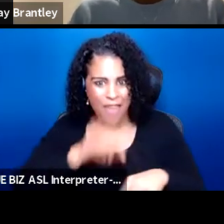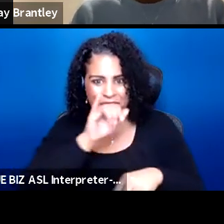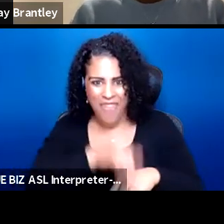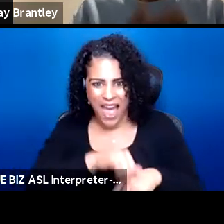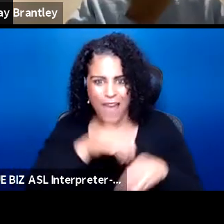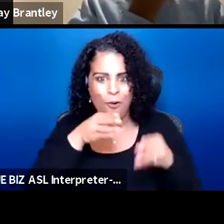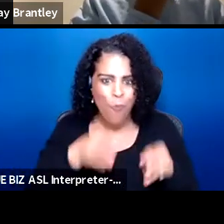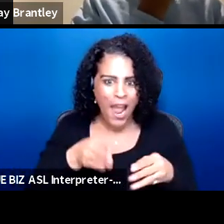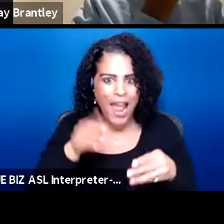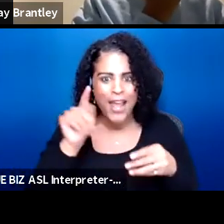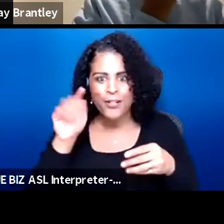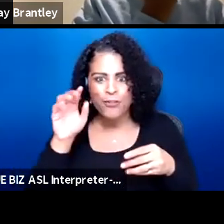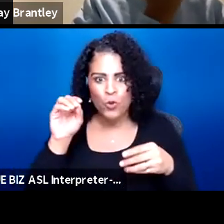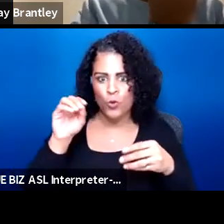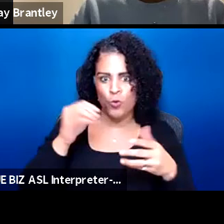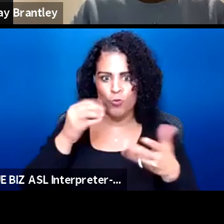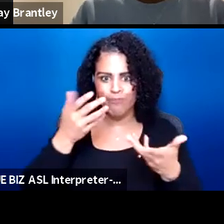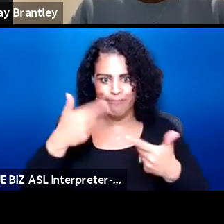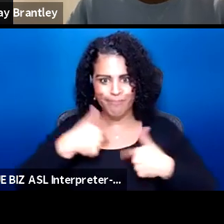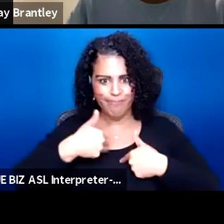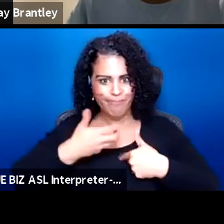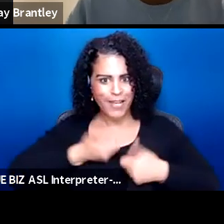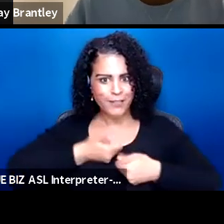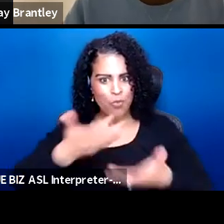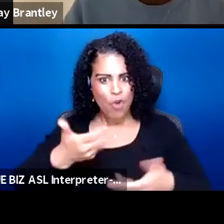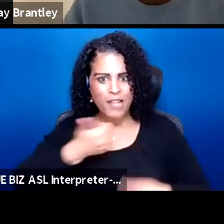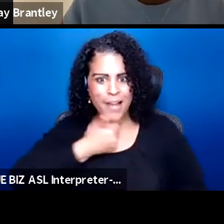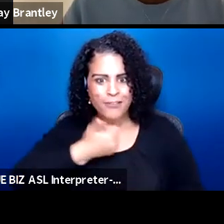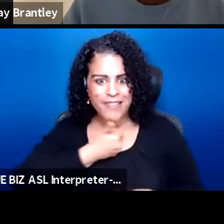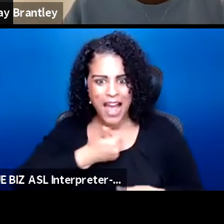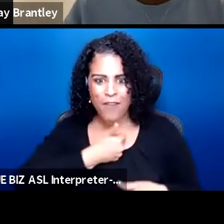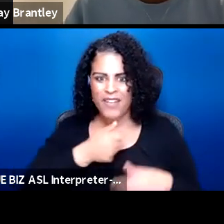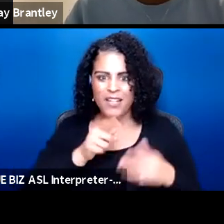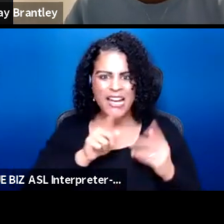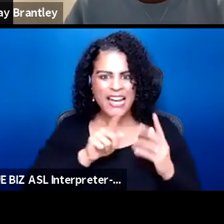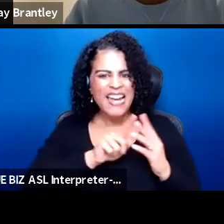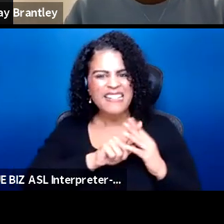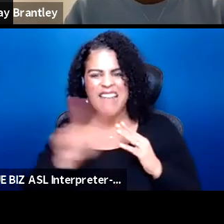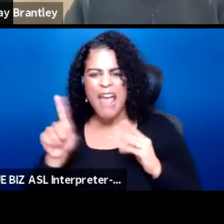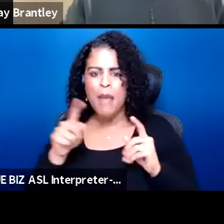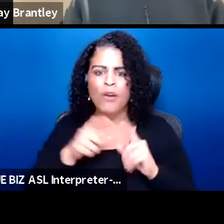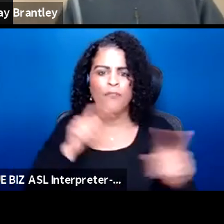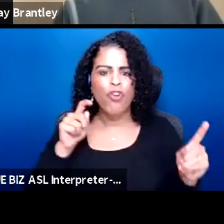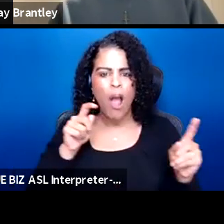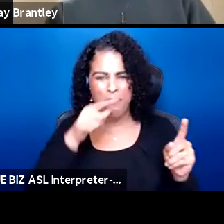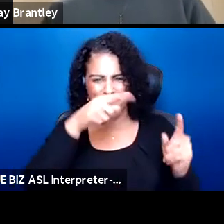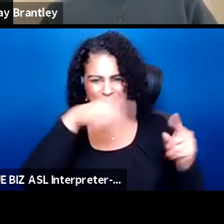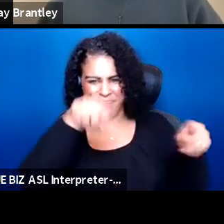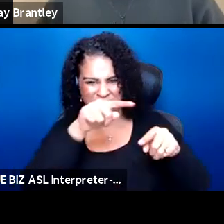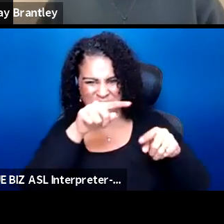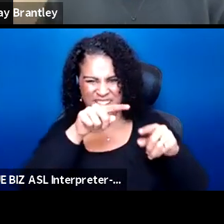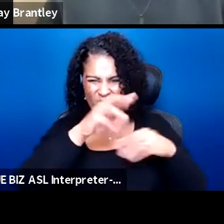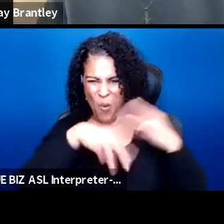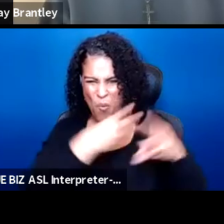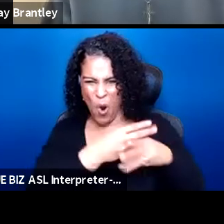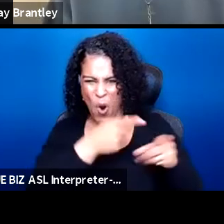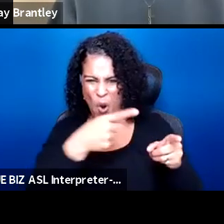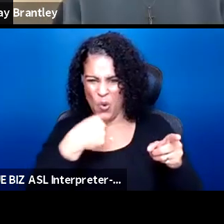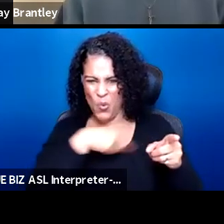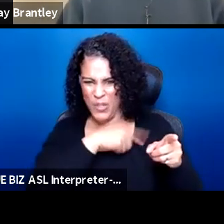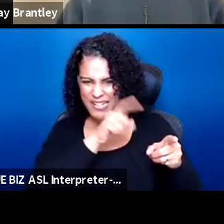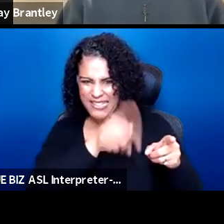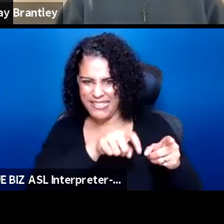to express ourselves, escape from this like reality that we need so much resources